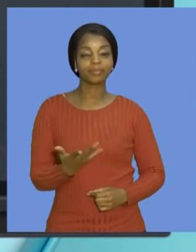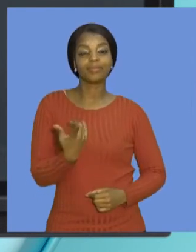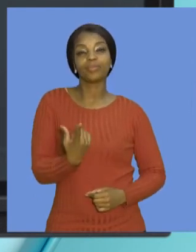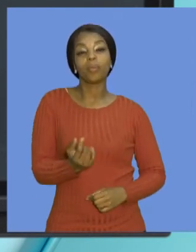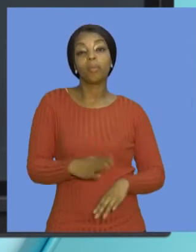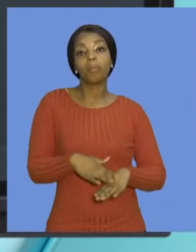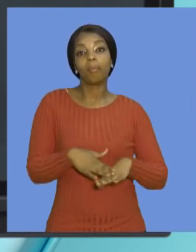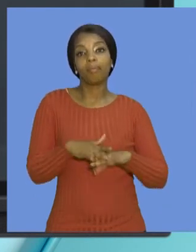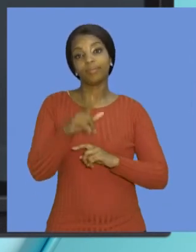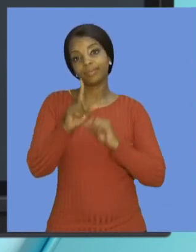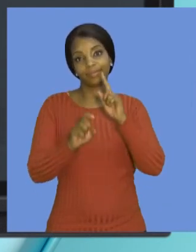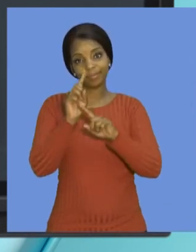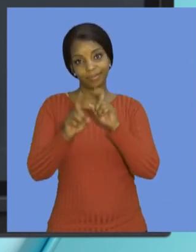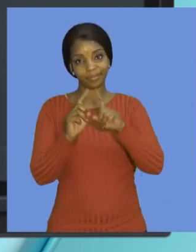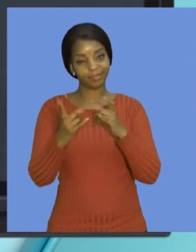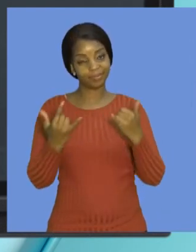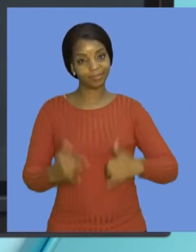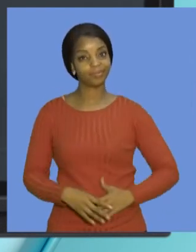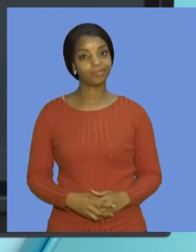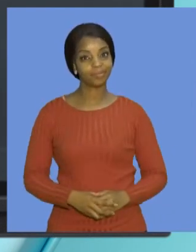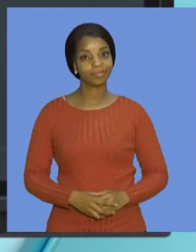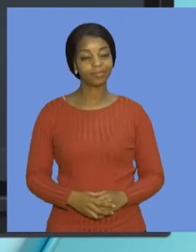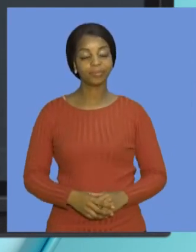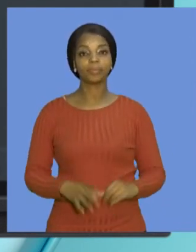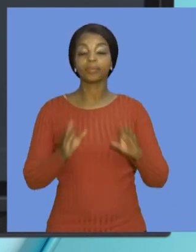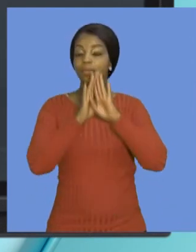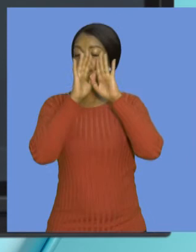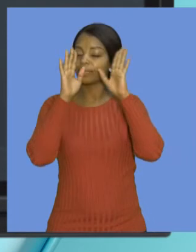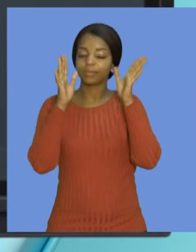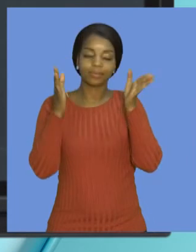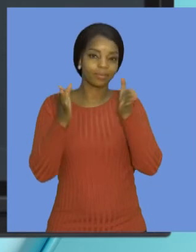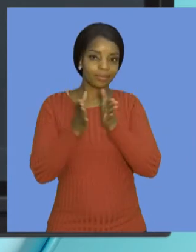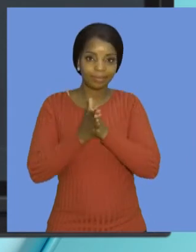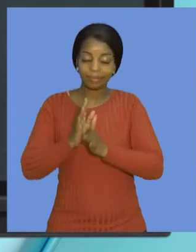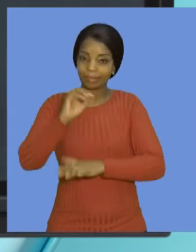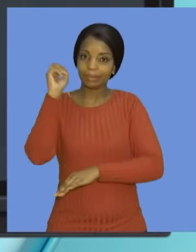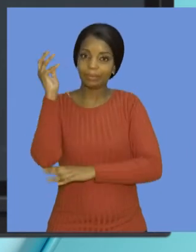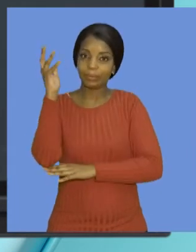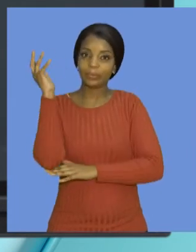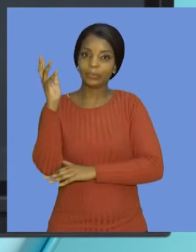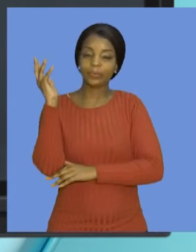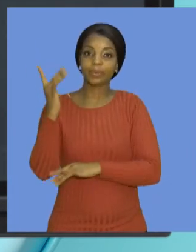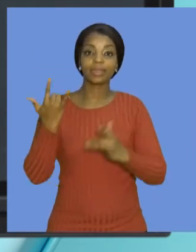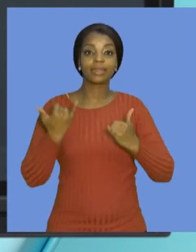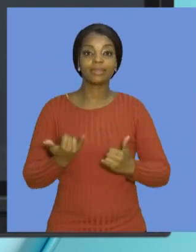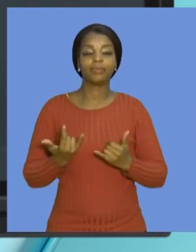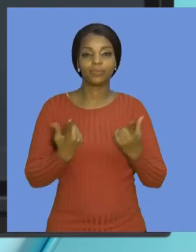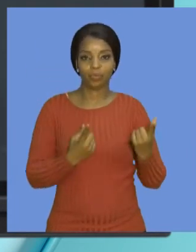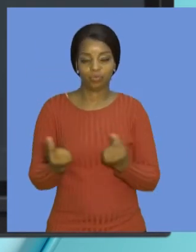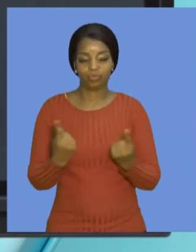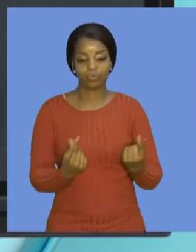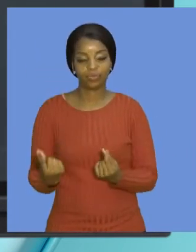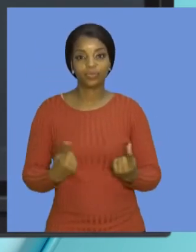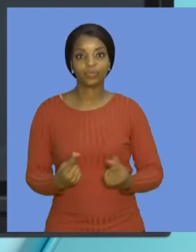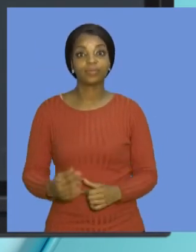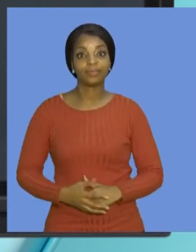more questions now. So we're going to be applying everything that we've actually spoken about, and then we will then try